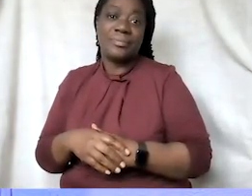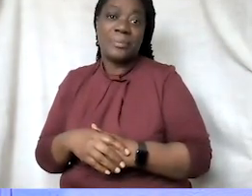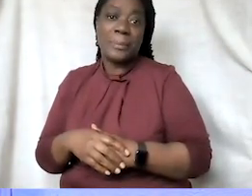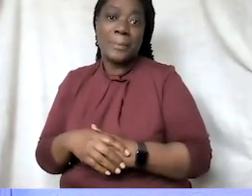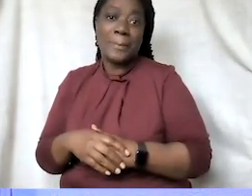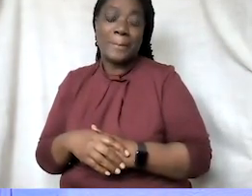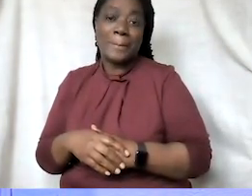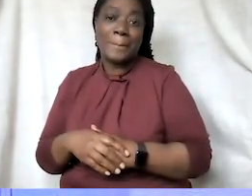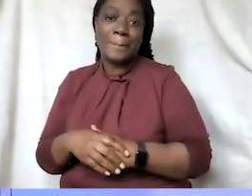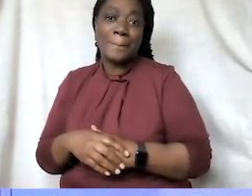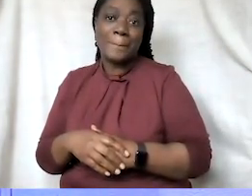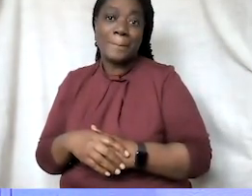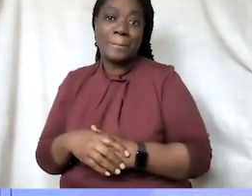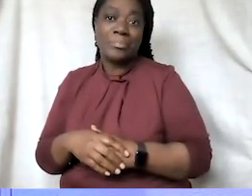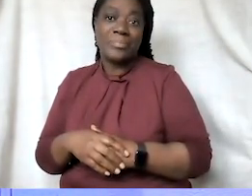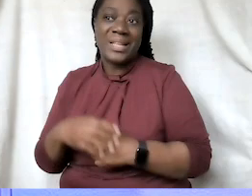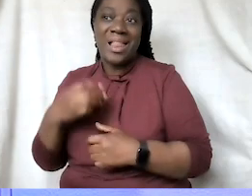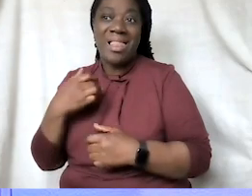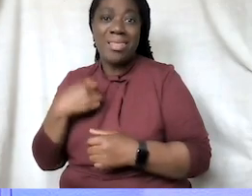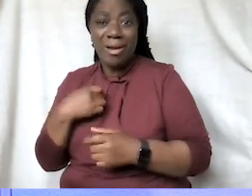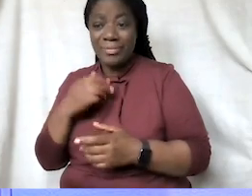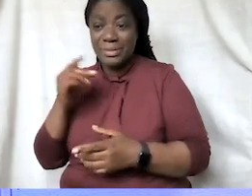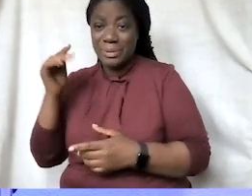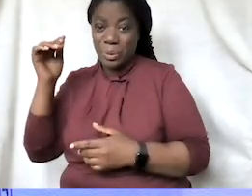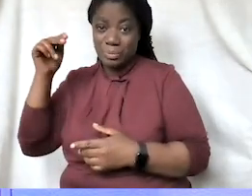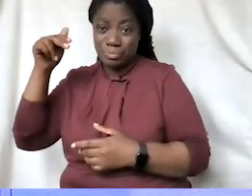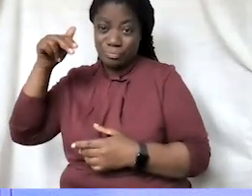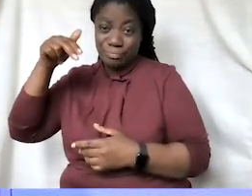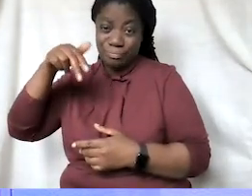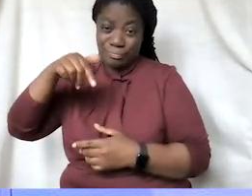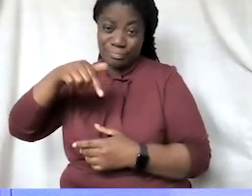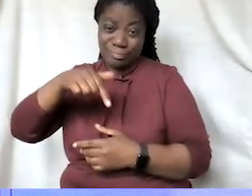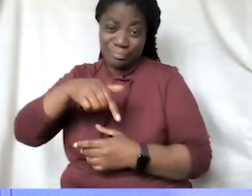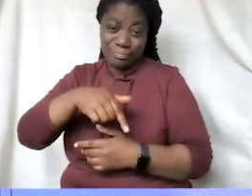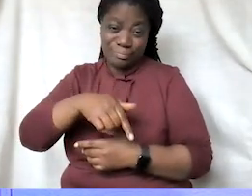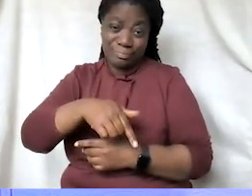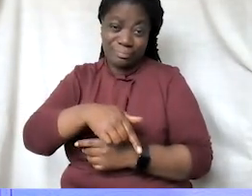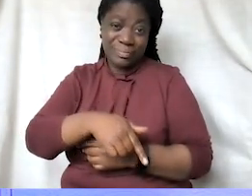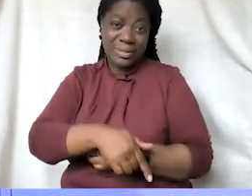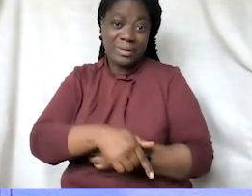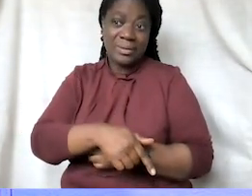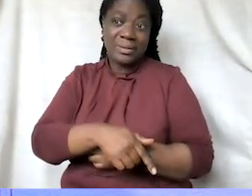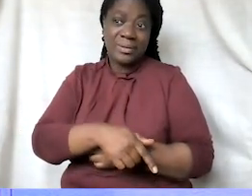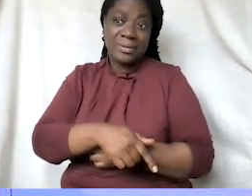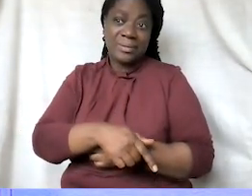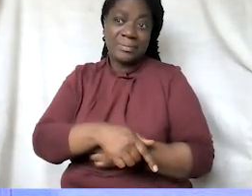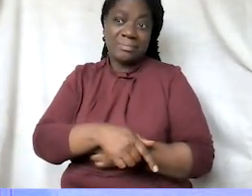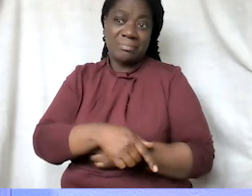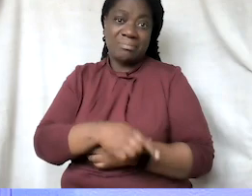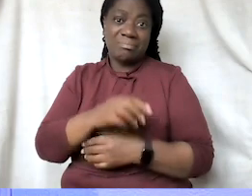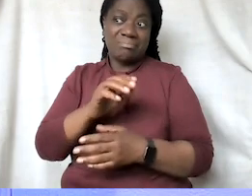Your life has been going downhill. You have not yet given Jesus your